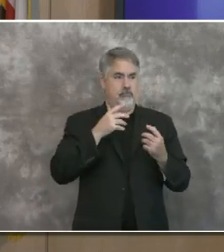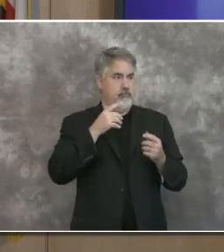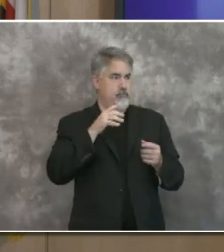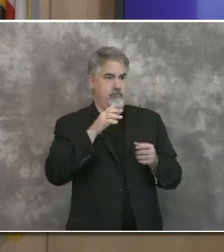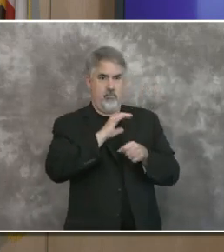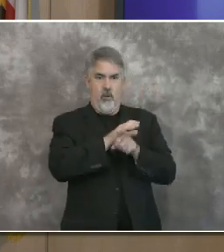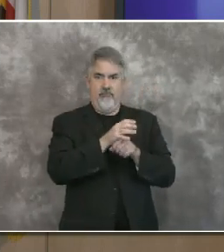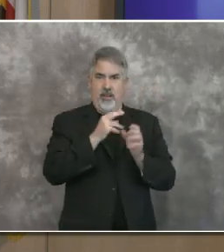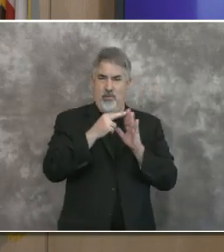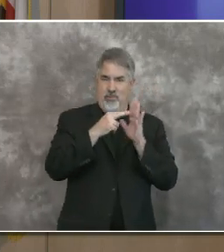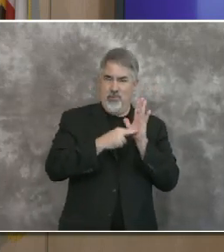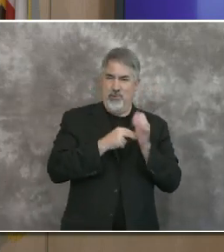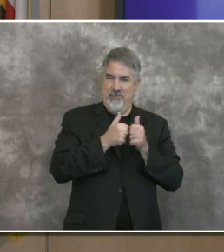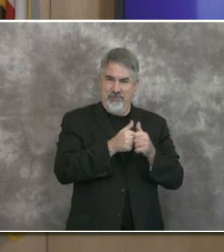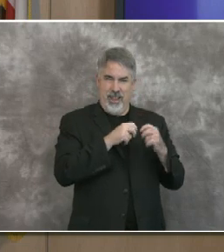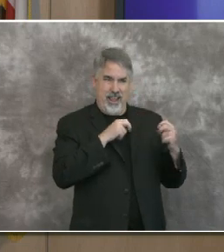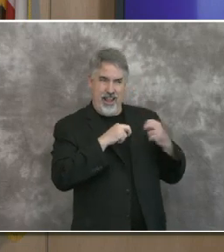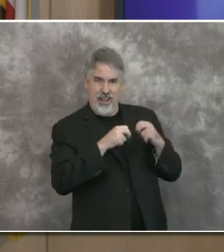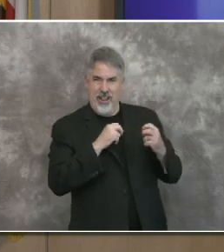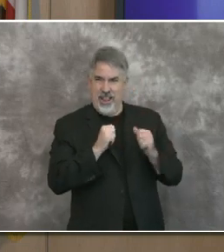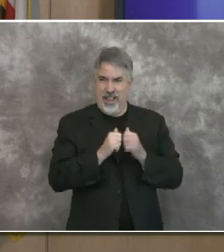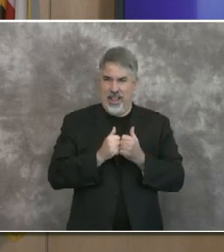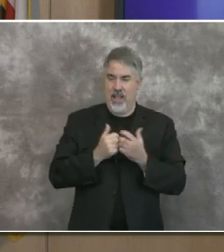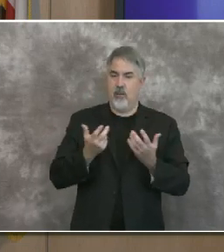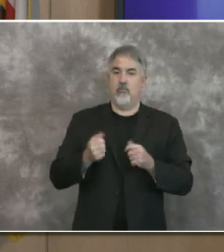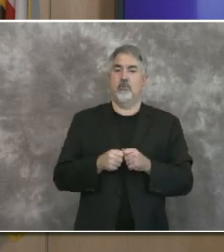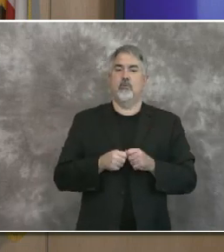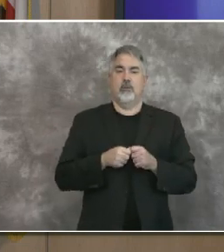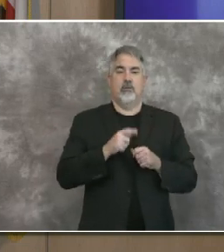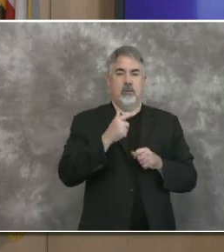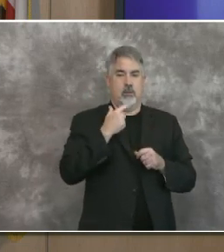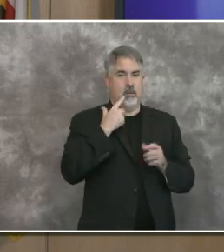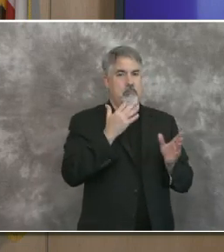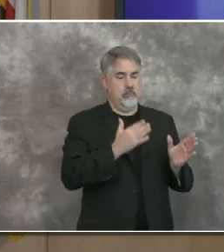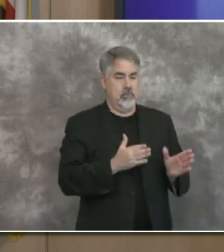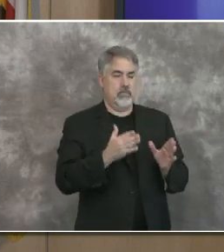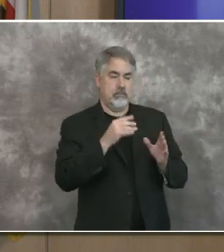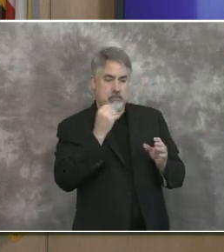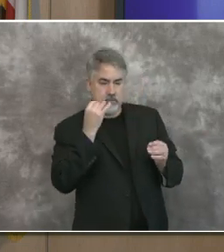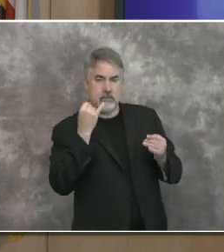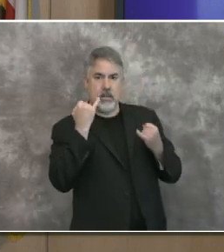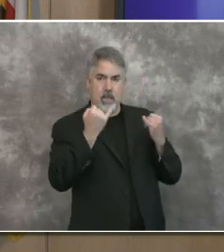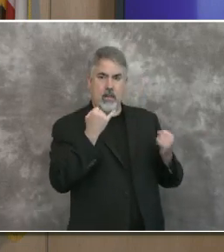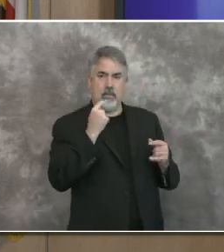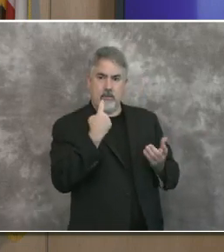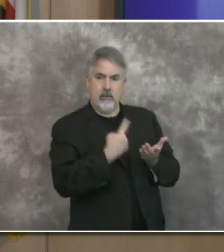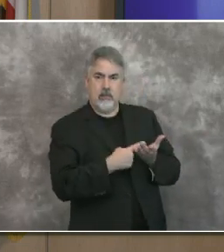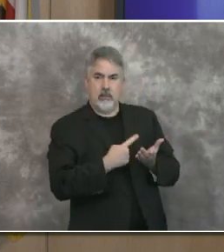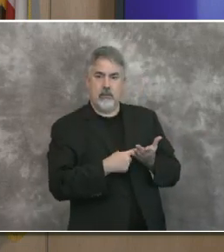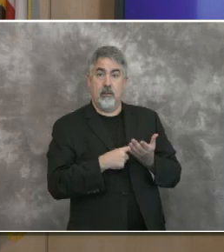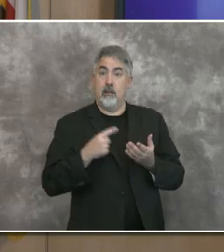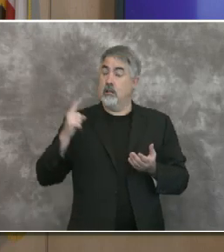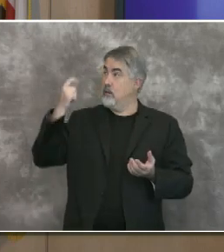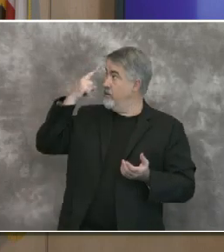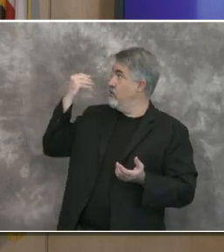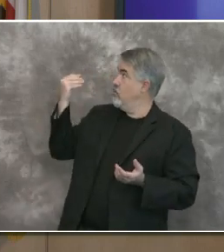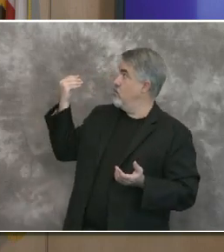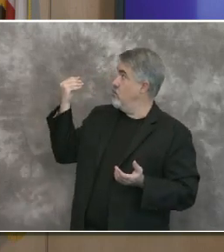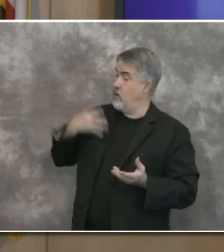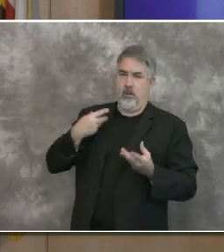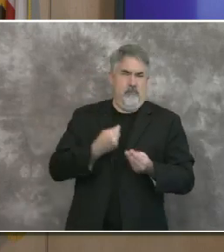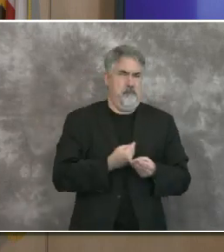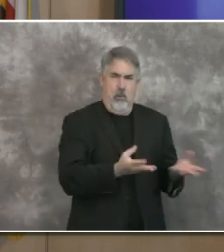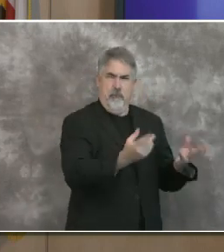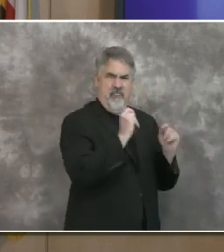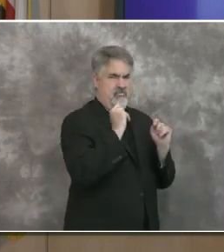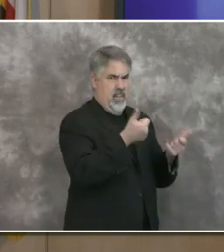place so that if on short notice we're told, hey, you're cleared to go, that you are as ready as you can be. And then we will all just